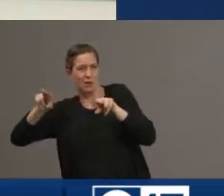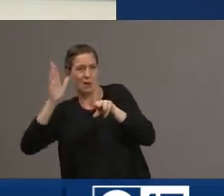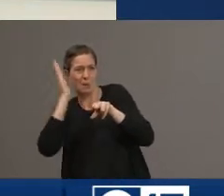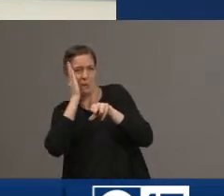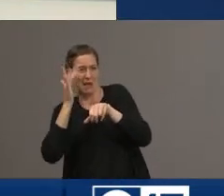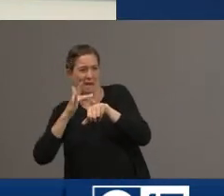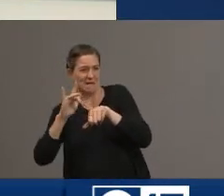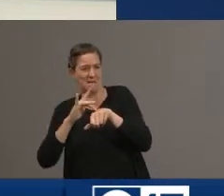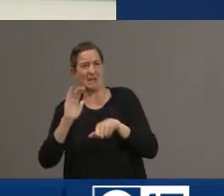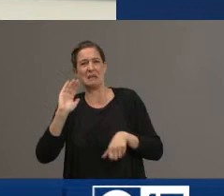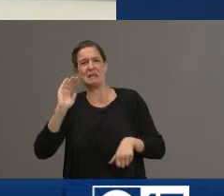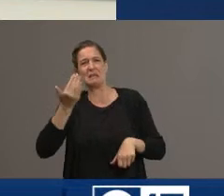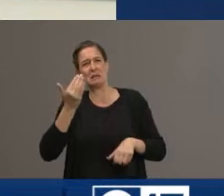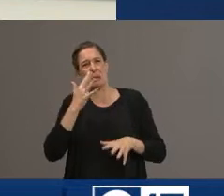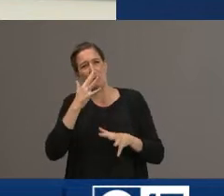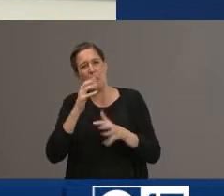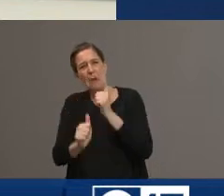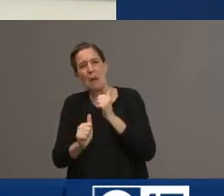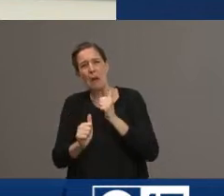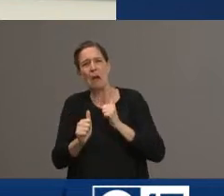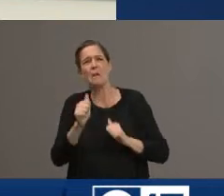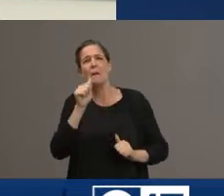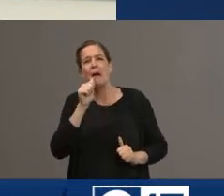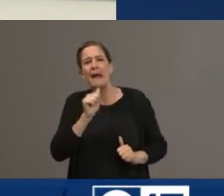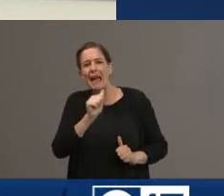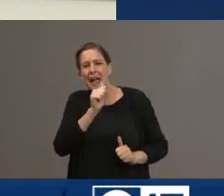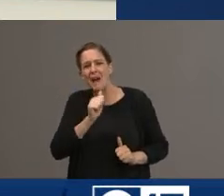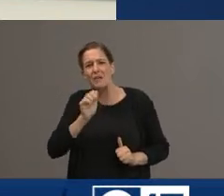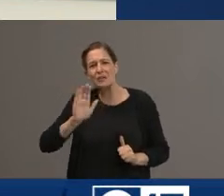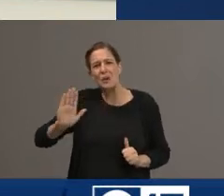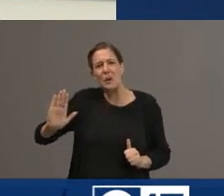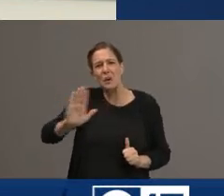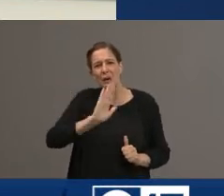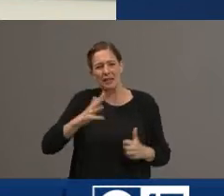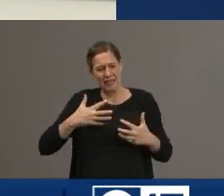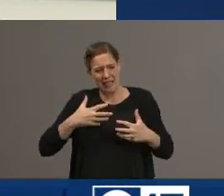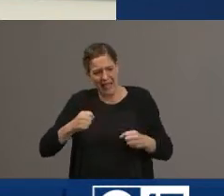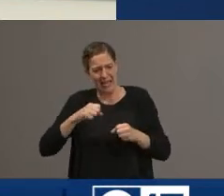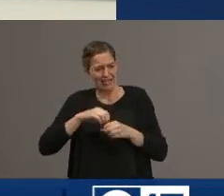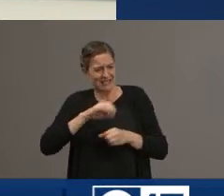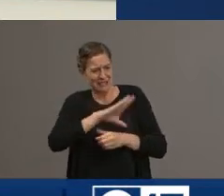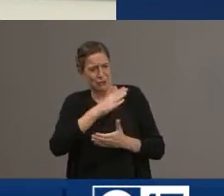Arizonans' breaths are in your hands. Do you understand that?